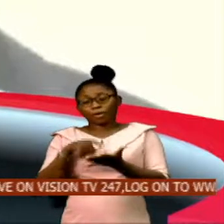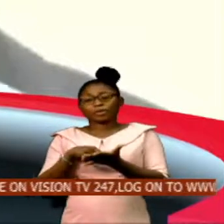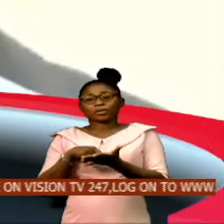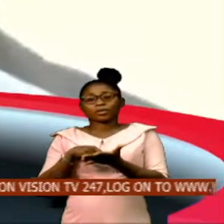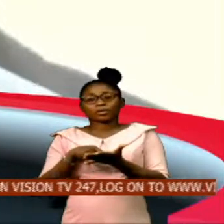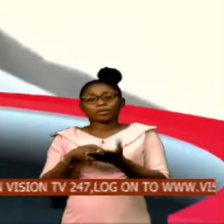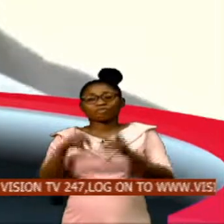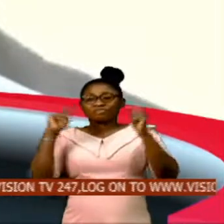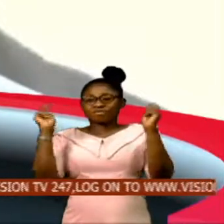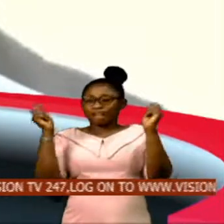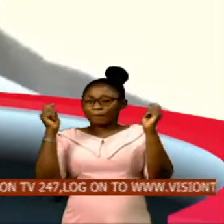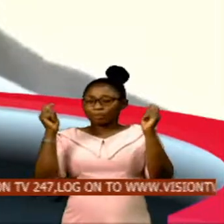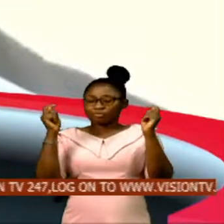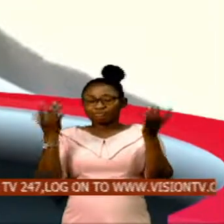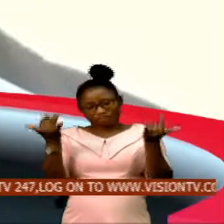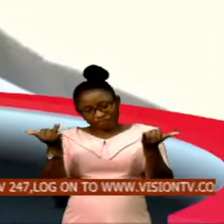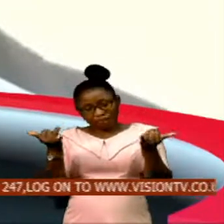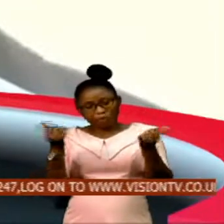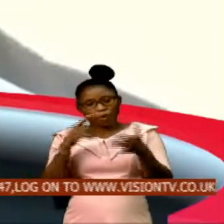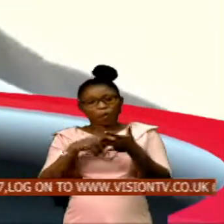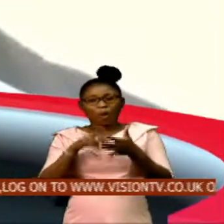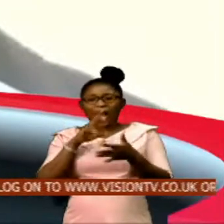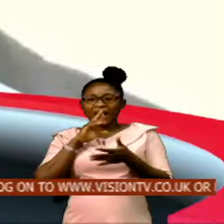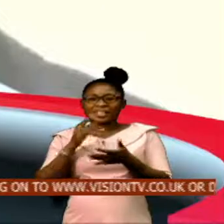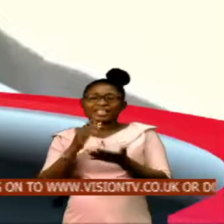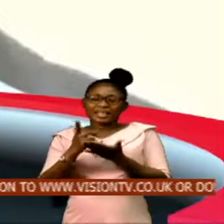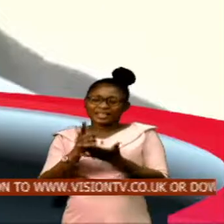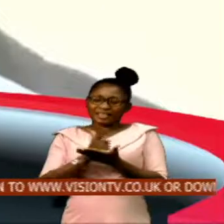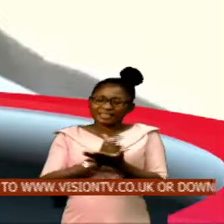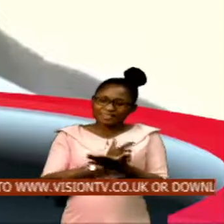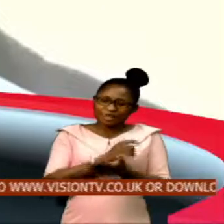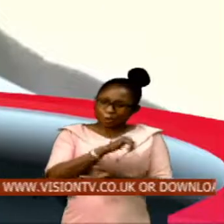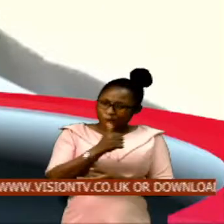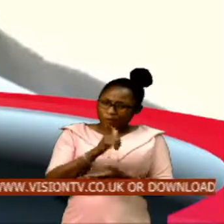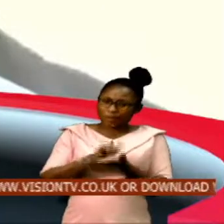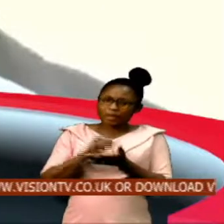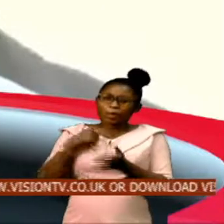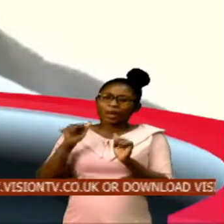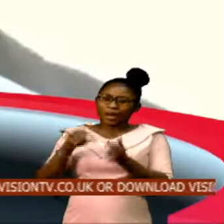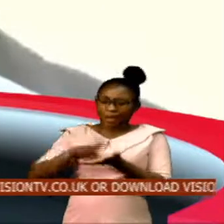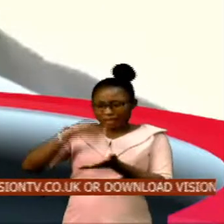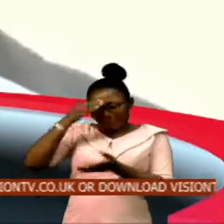this celebration. Now, what are the lessons can we learn,